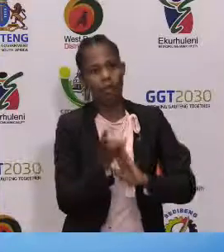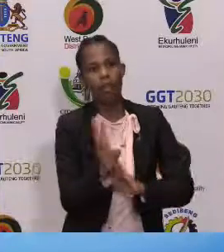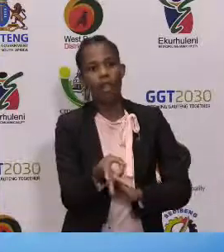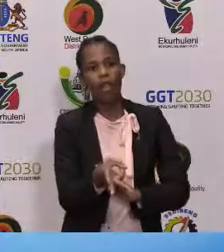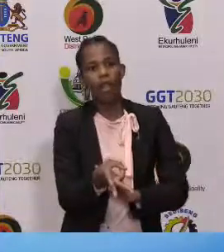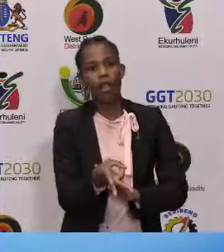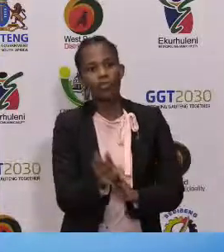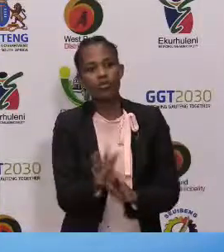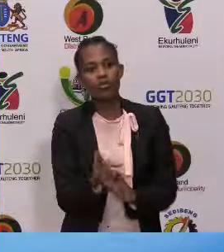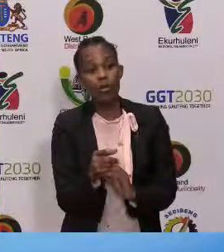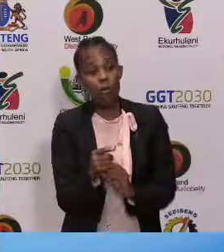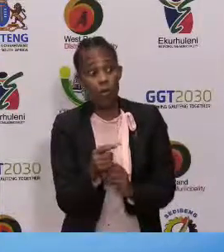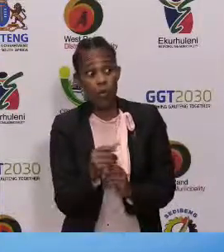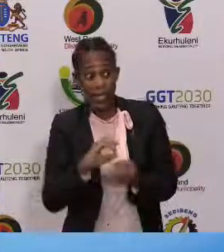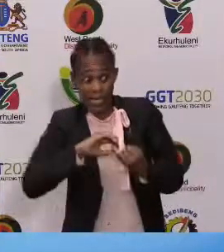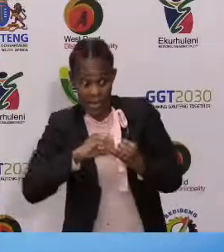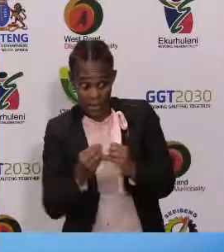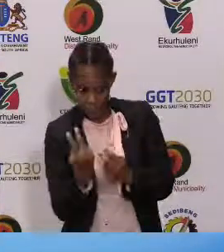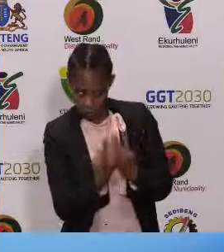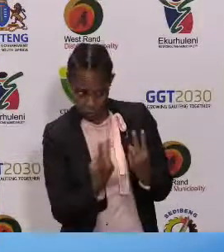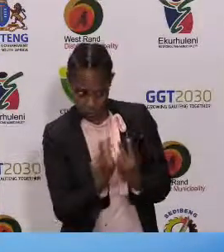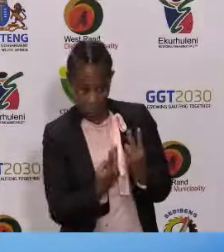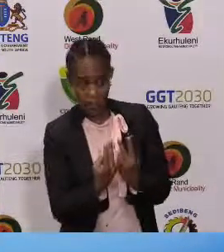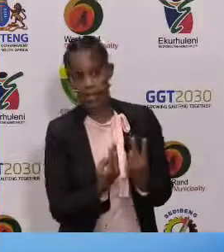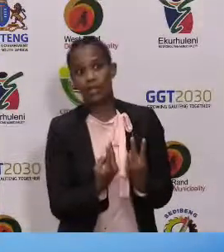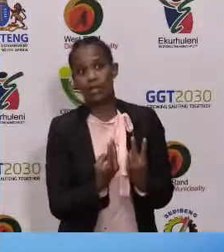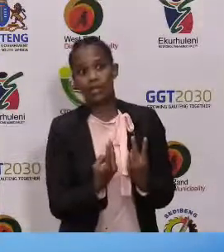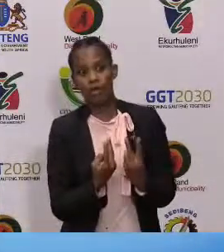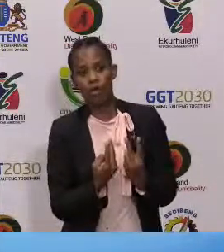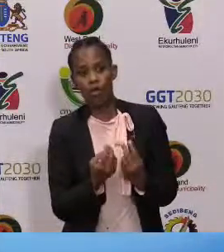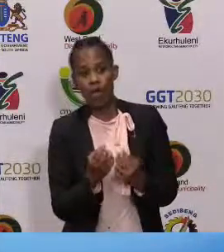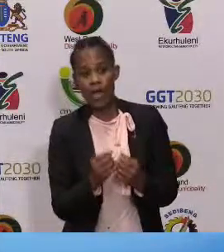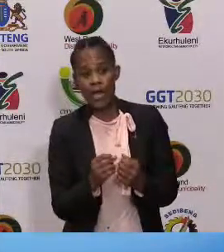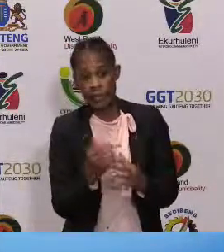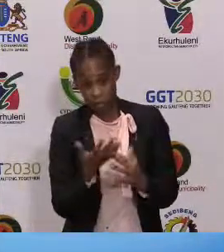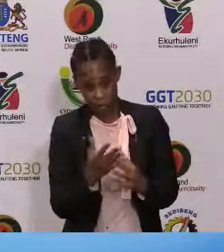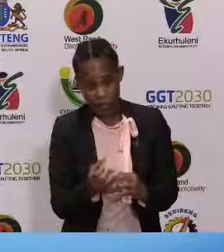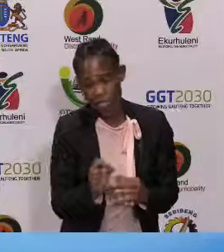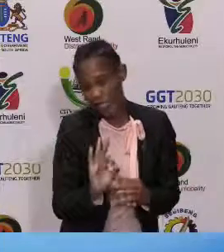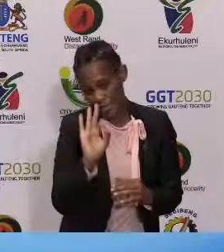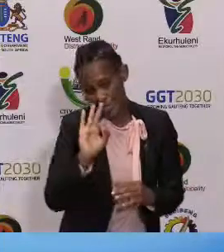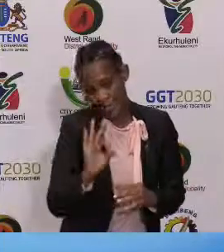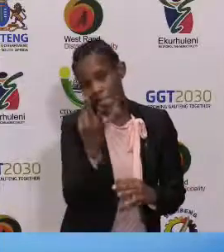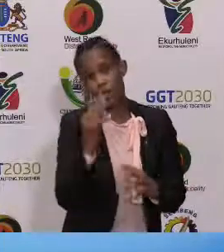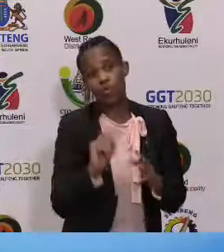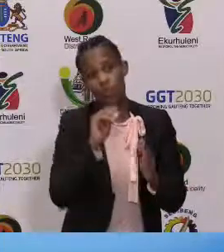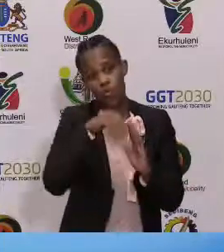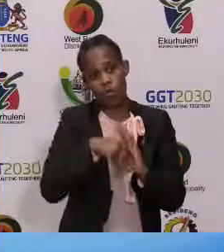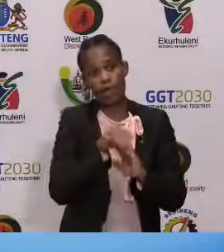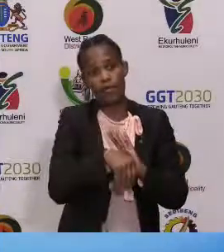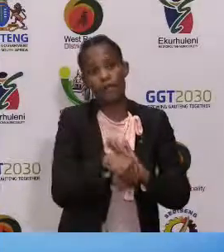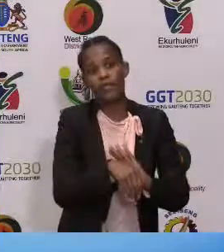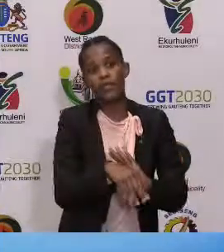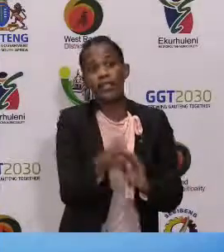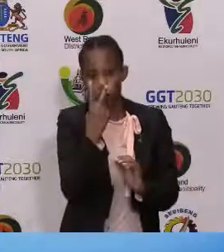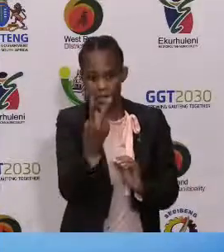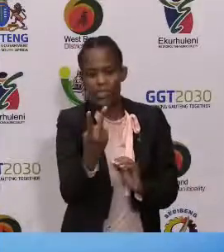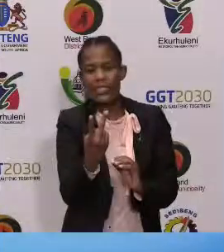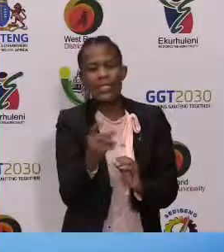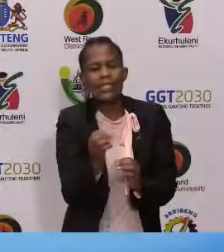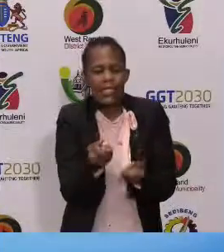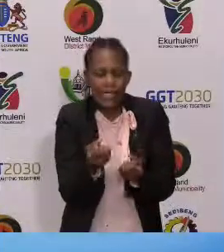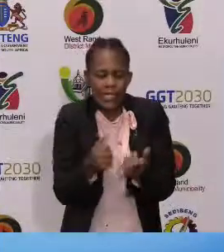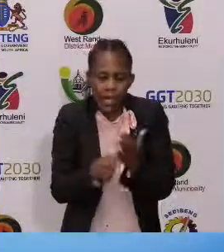on an upward trend. We're not at the threshold of a third wave. The positivity rate of the people, the number of tests that are being tested is less